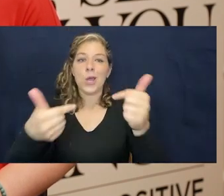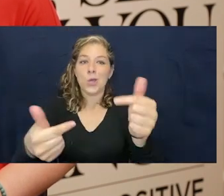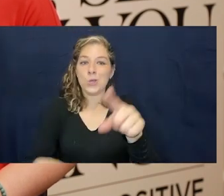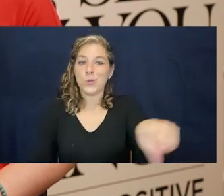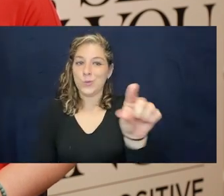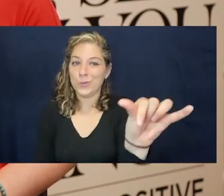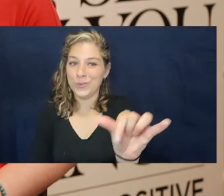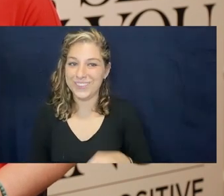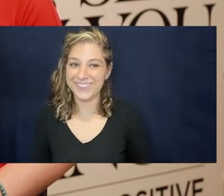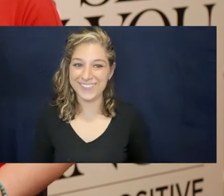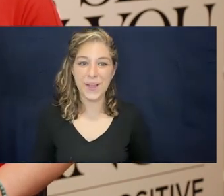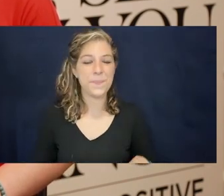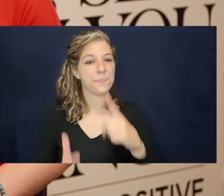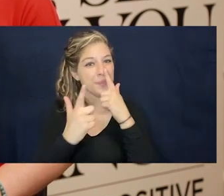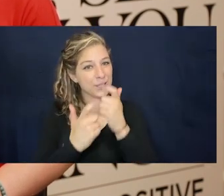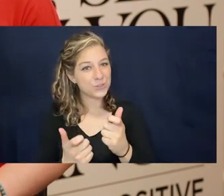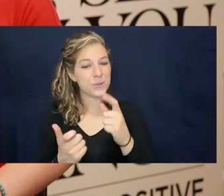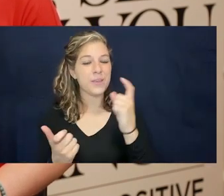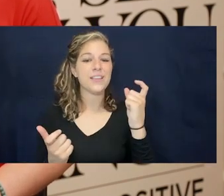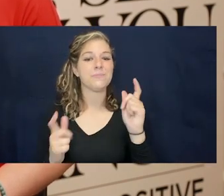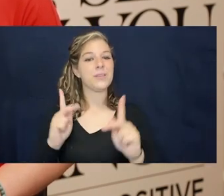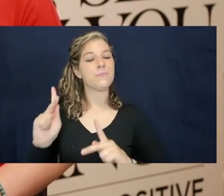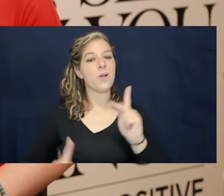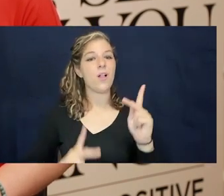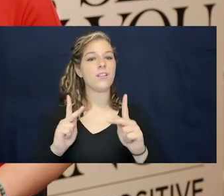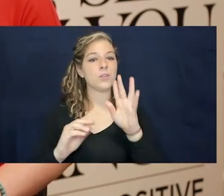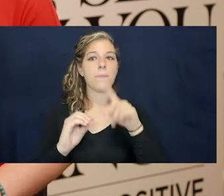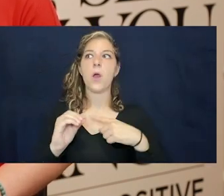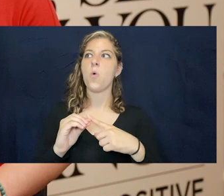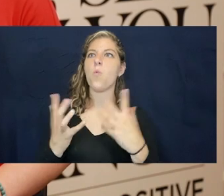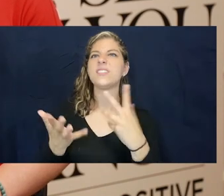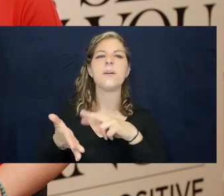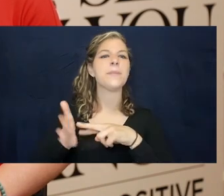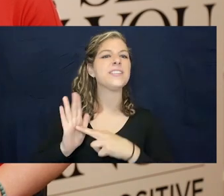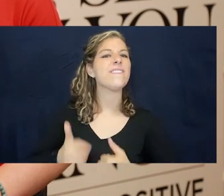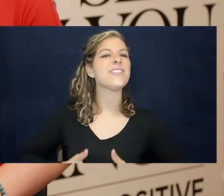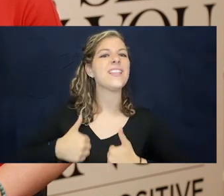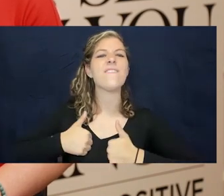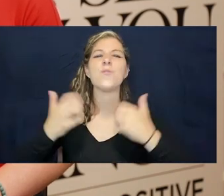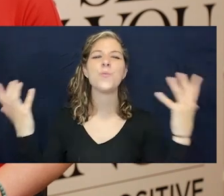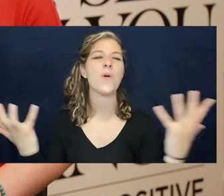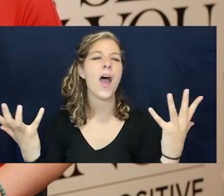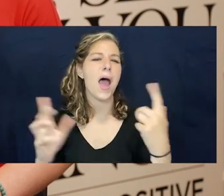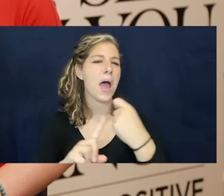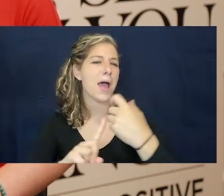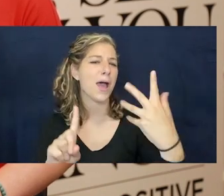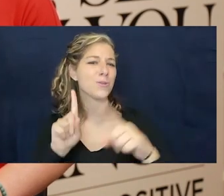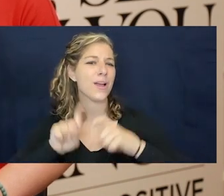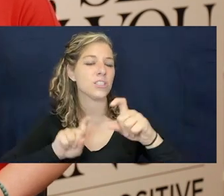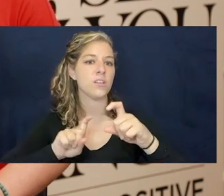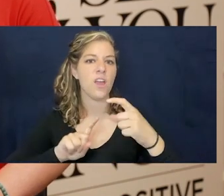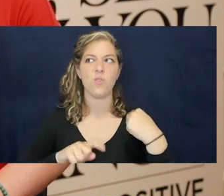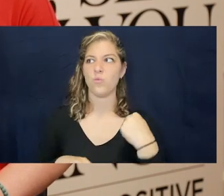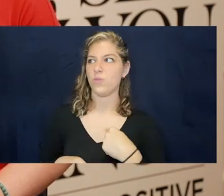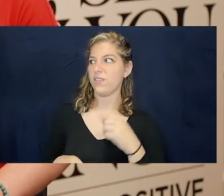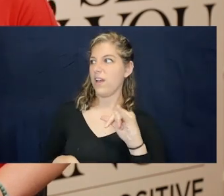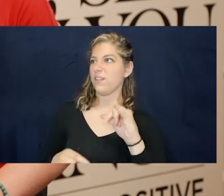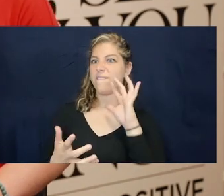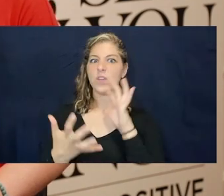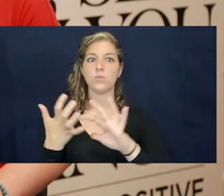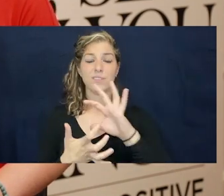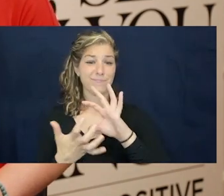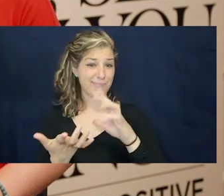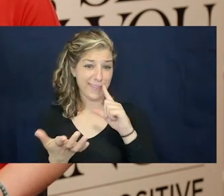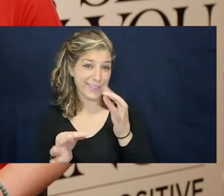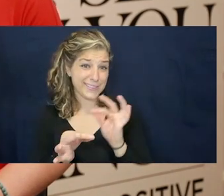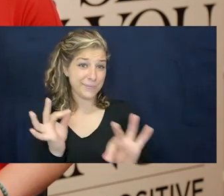could possibly imagine. So if I can do it, so can you, you know? It's interesting because people always talk about what is the meaning